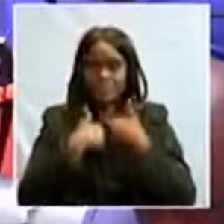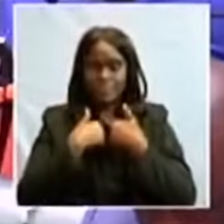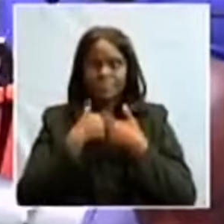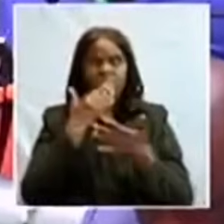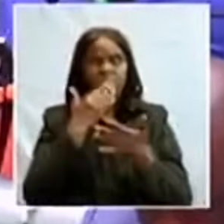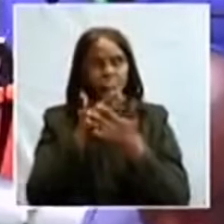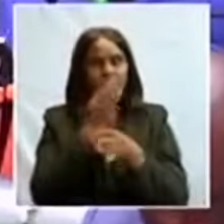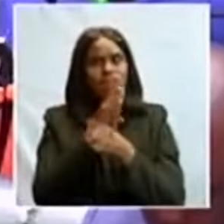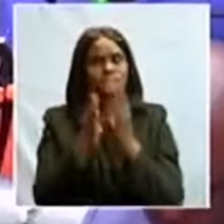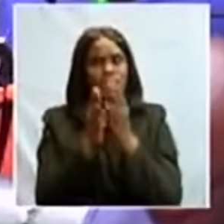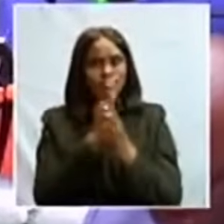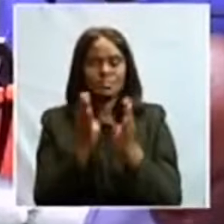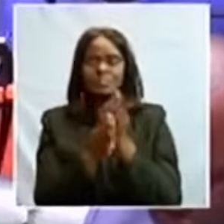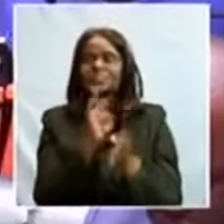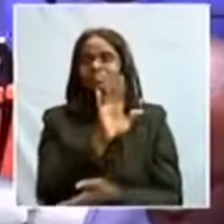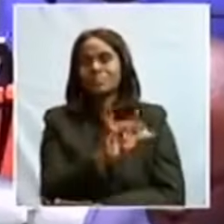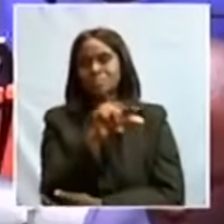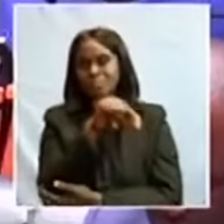quality infrastructure.